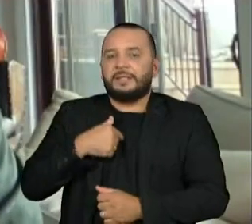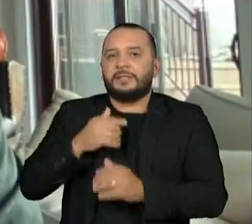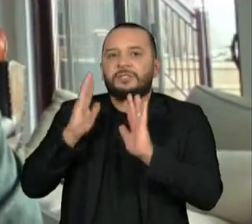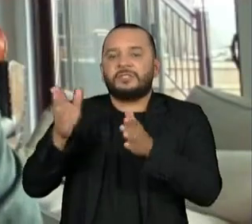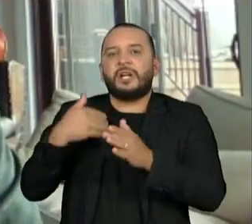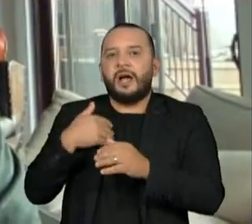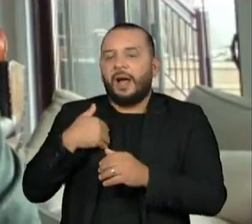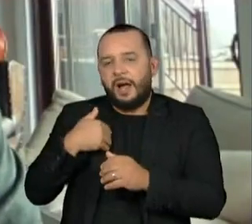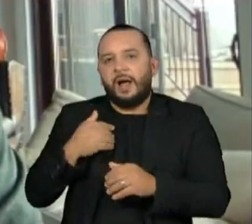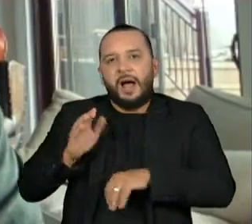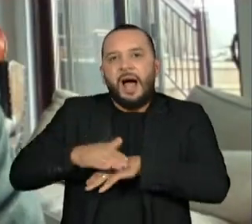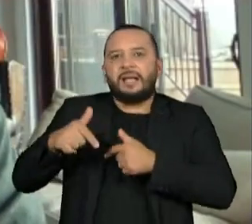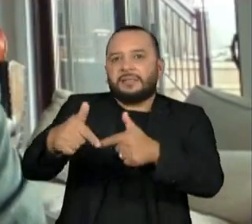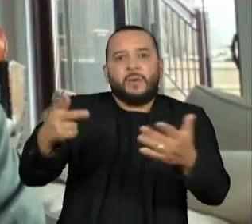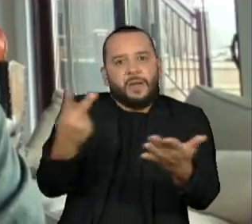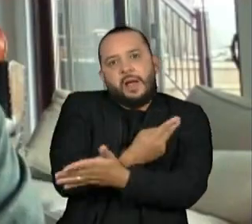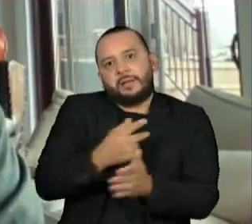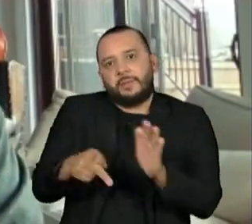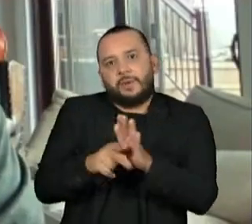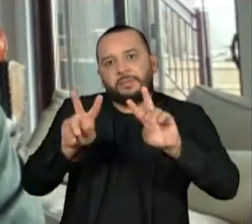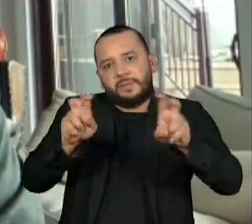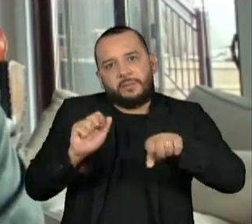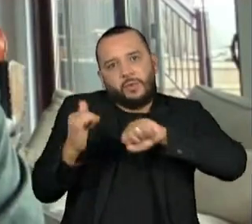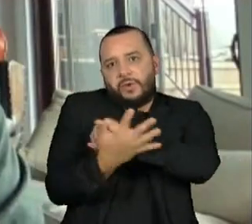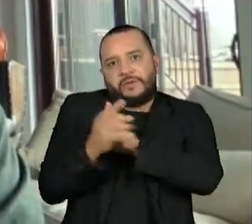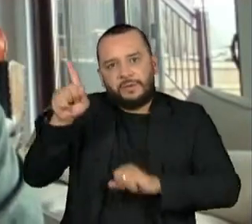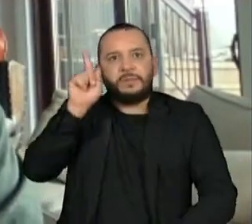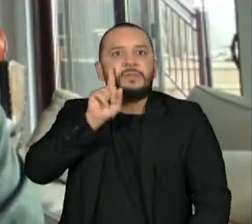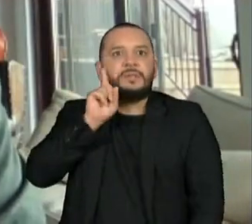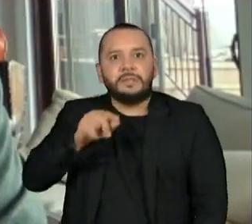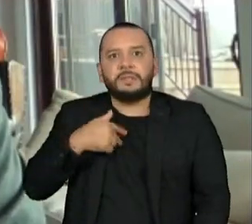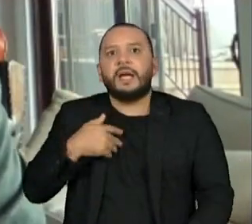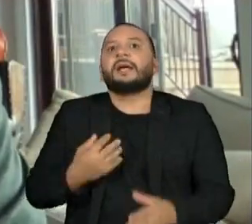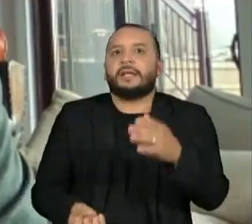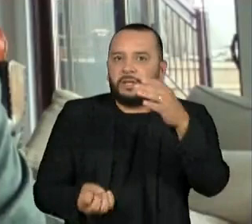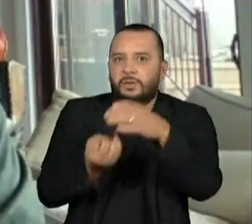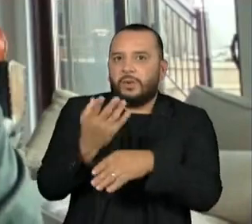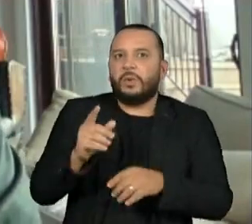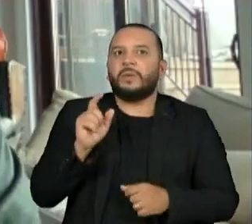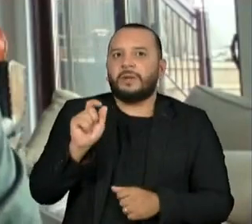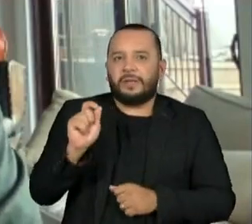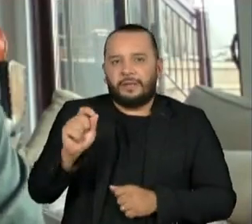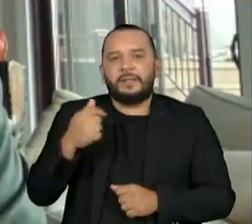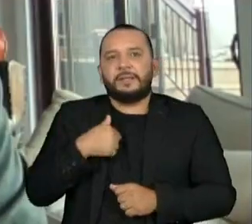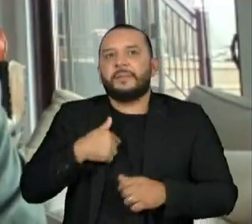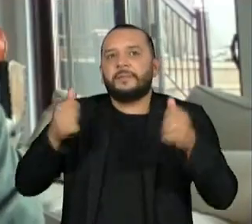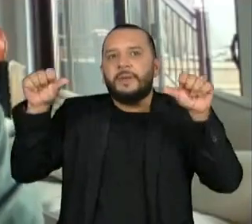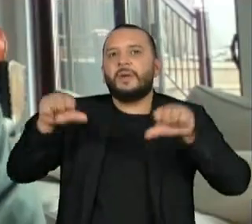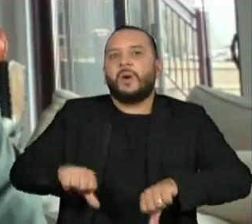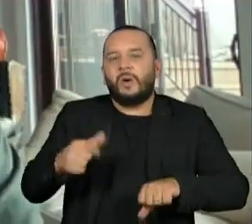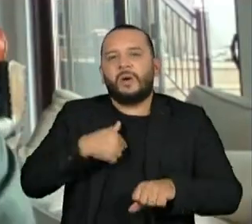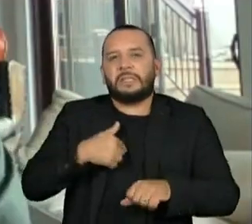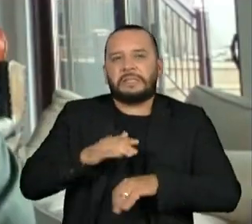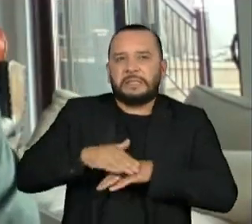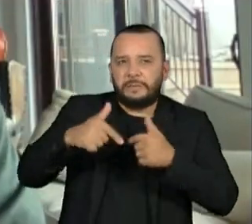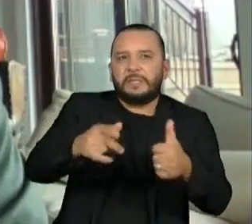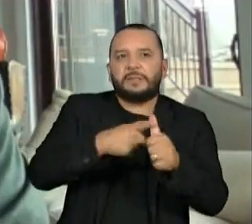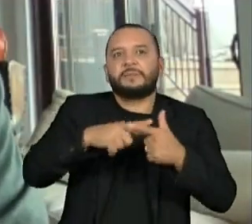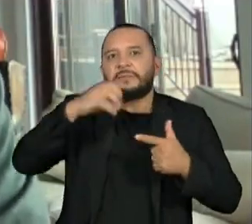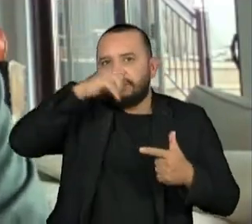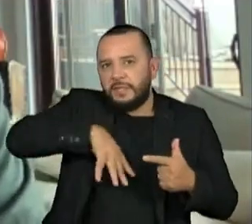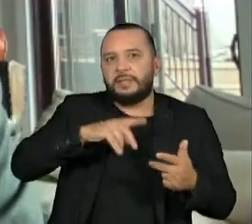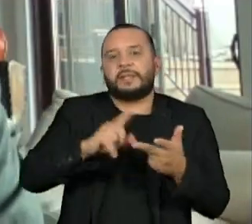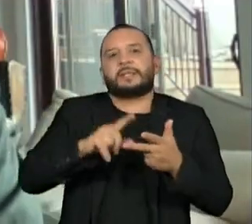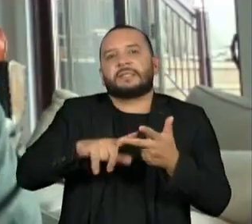US response to the pandemic, which brought out all his worst traits, impulsiveness, ignorance